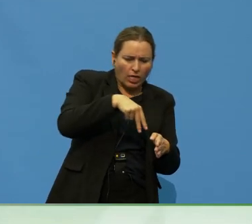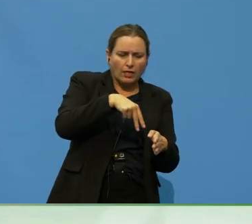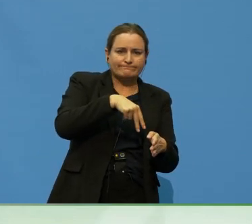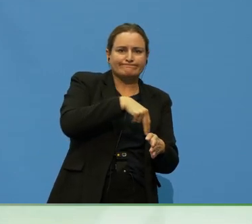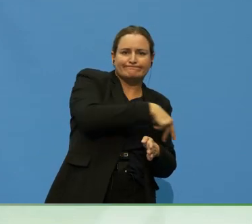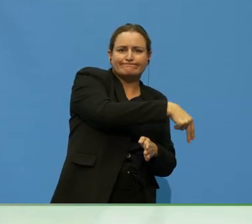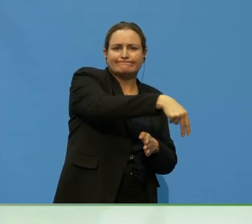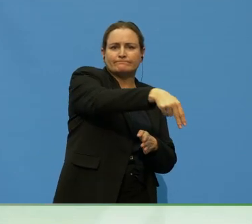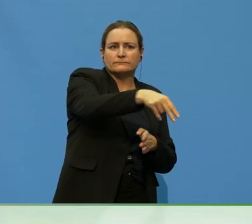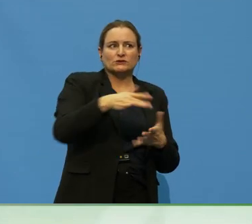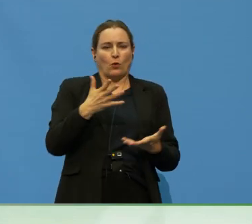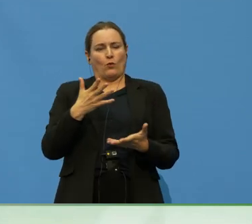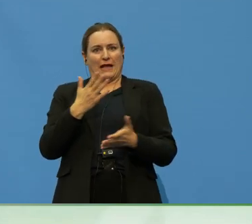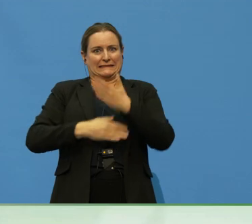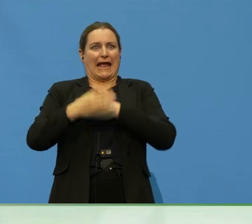it's very, very difficult